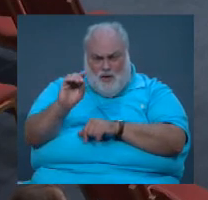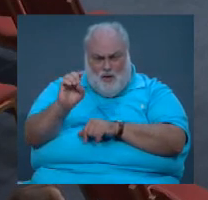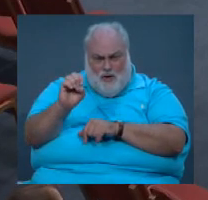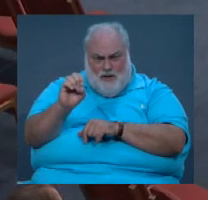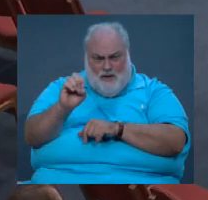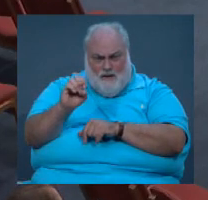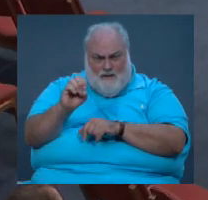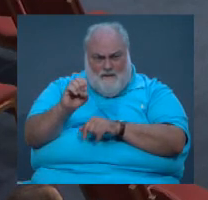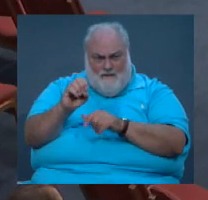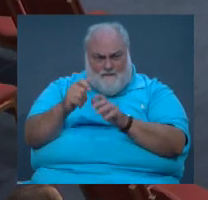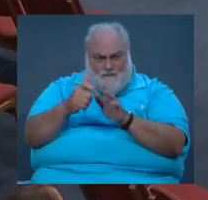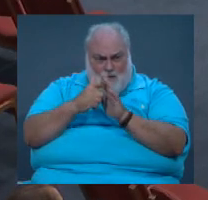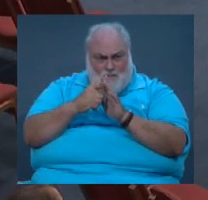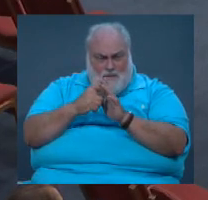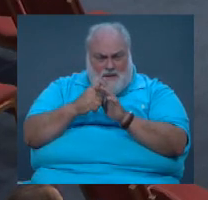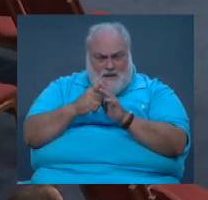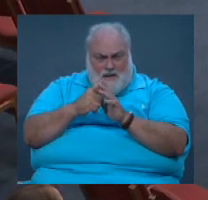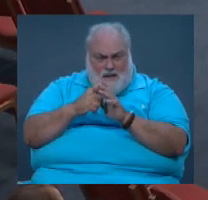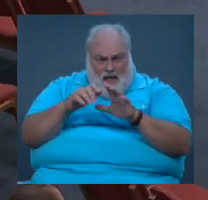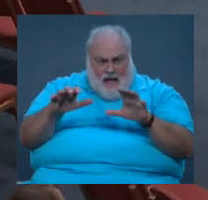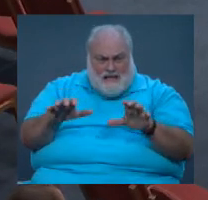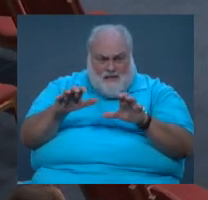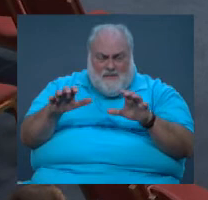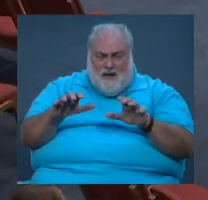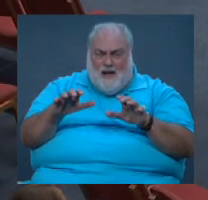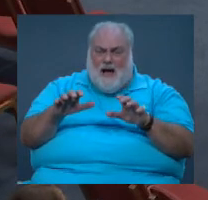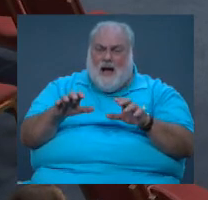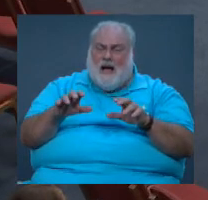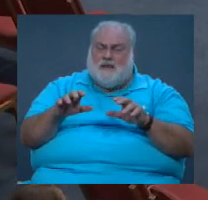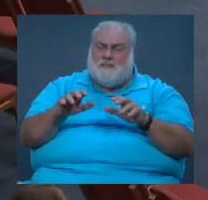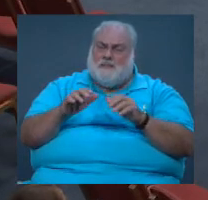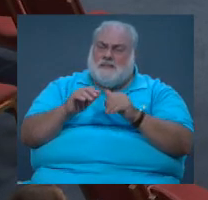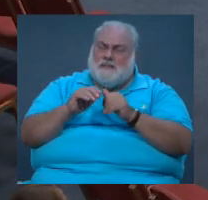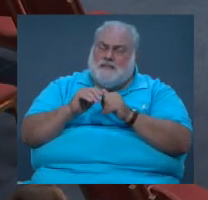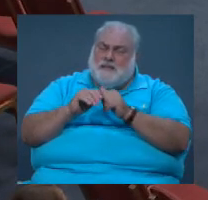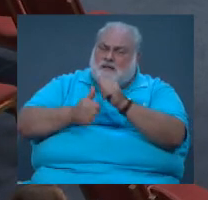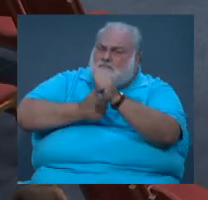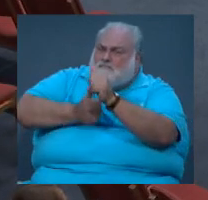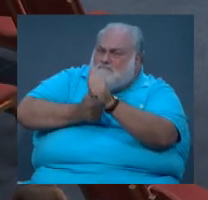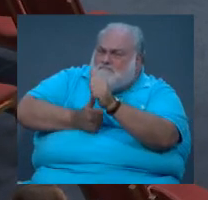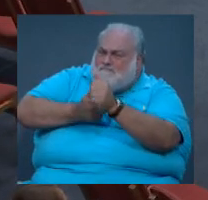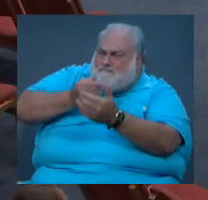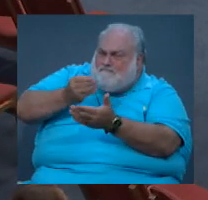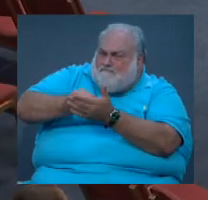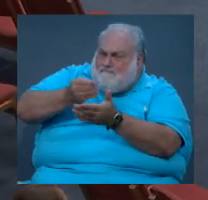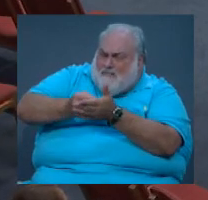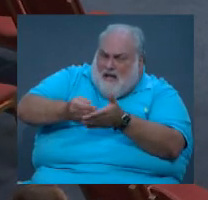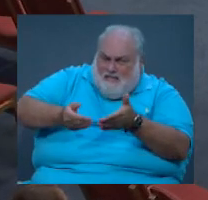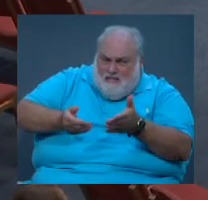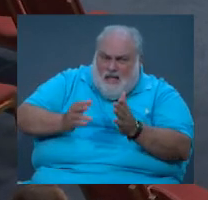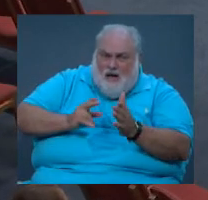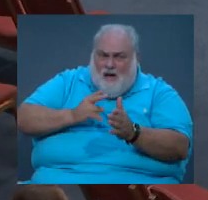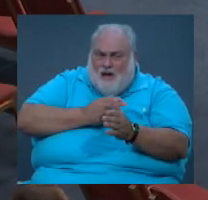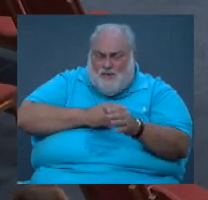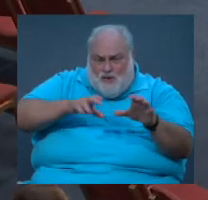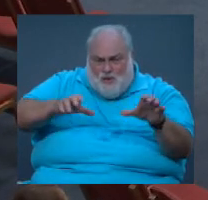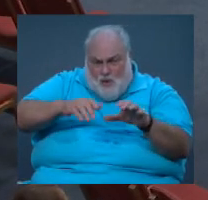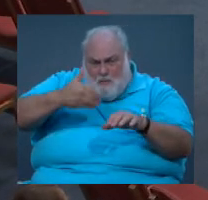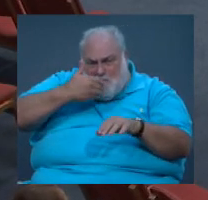stuff? I mean, I'm just looking for a source of revenue that would let us do